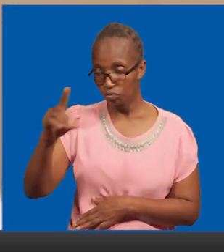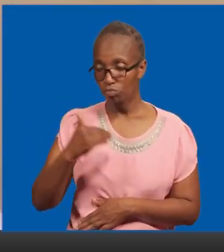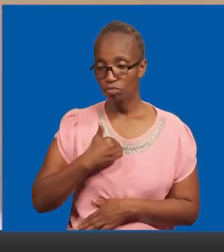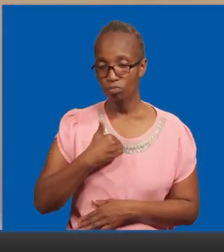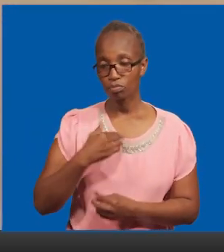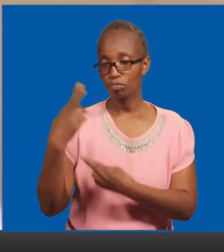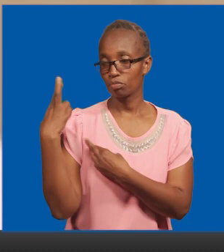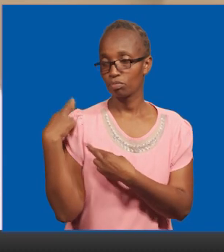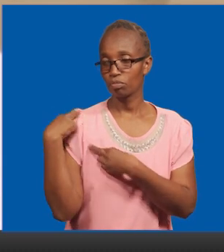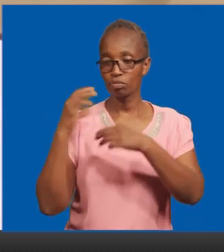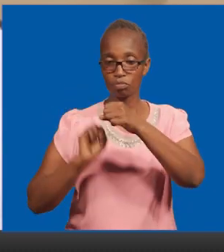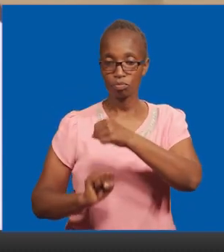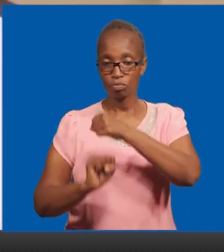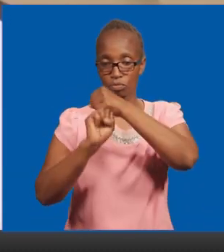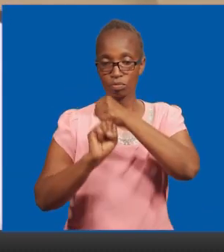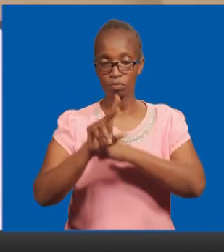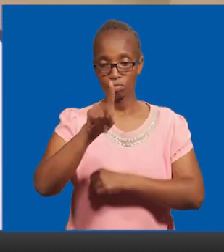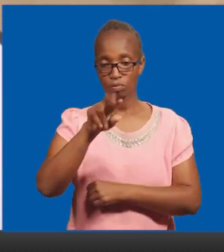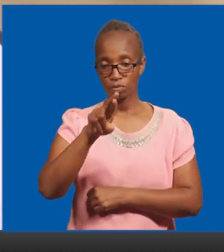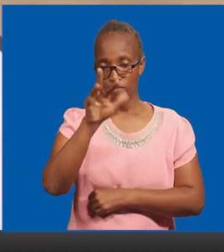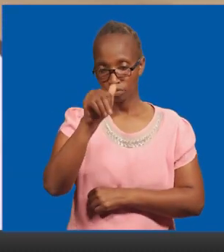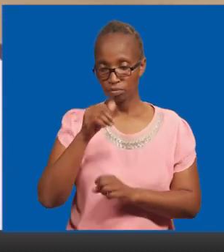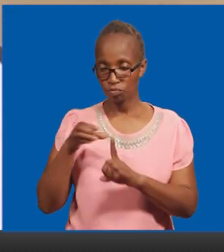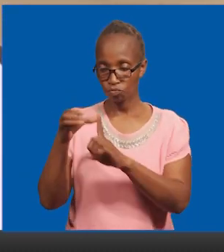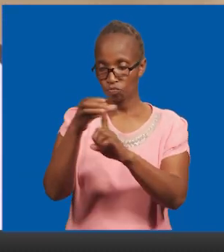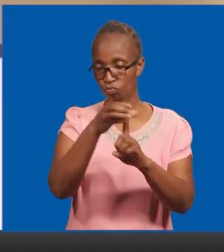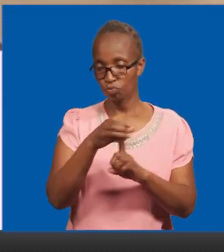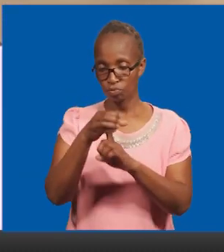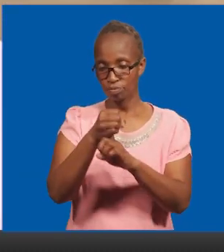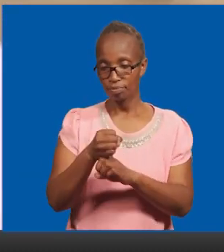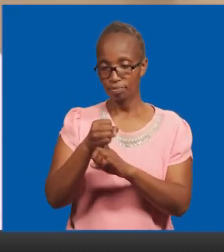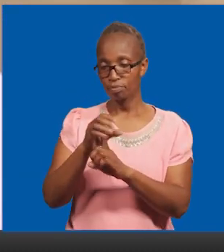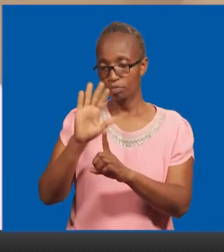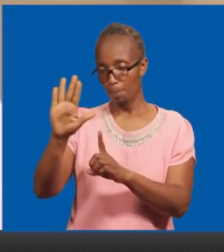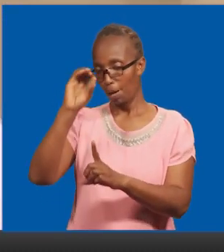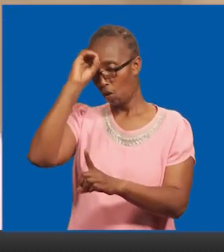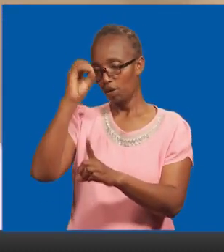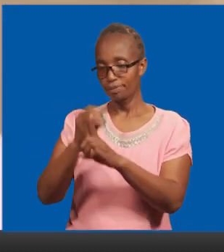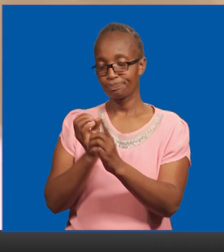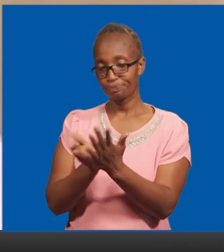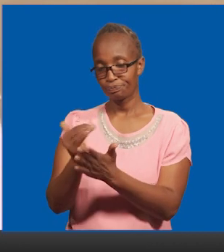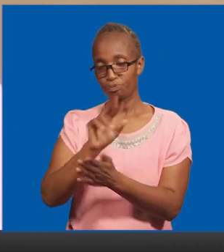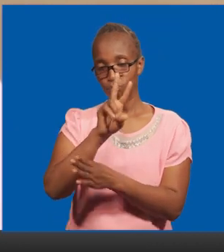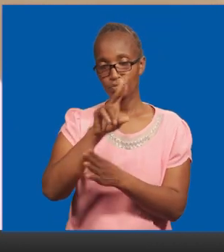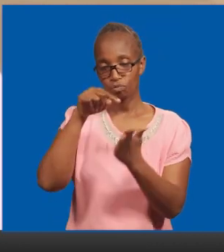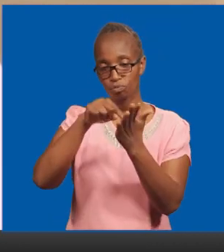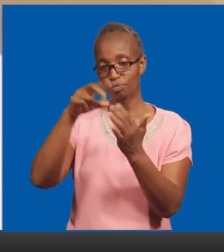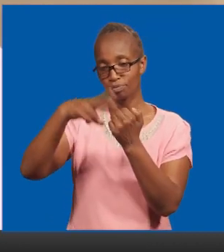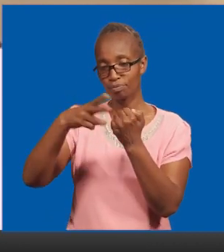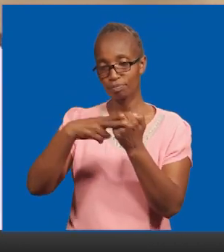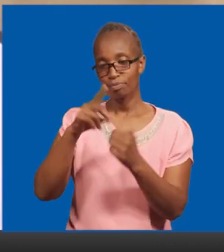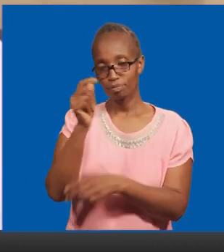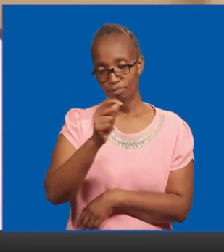graduates, you now have a noble duty to support KRA to achieve its target of